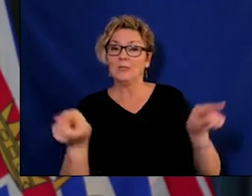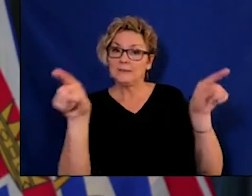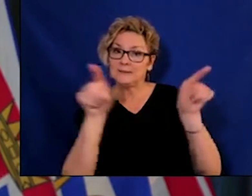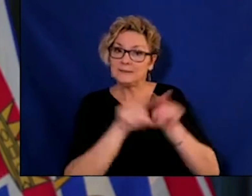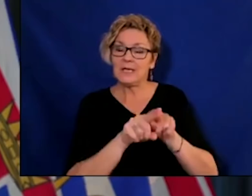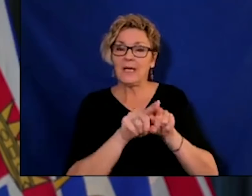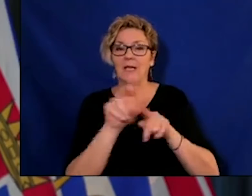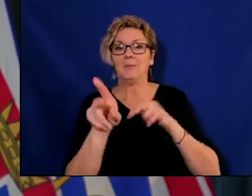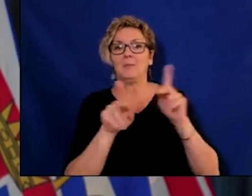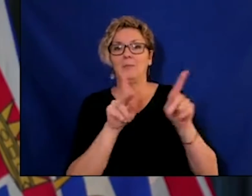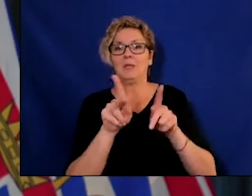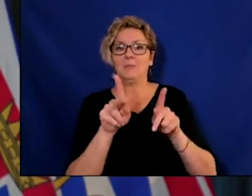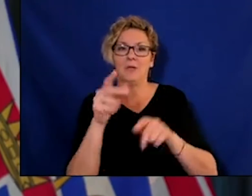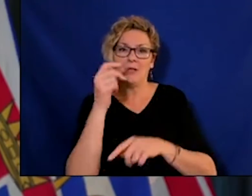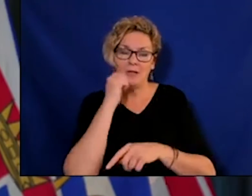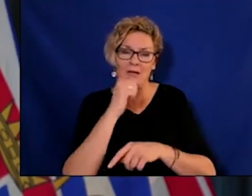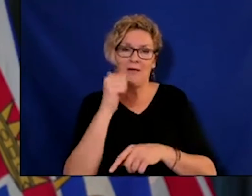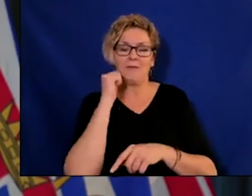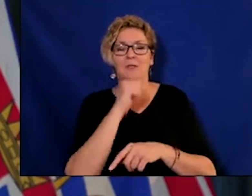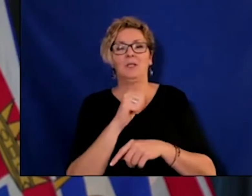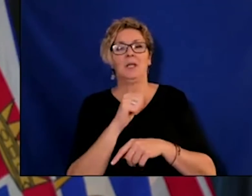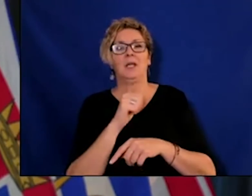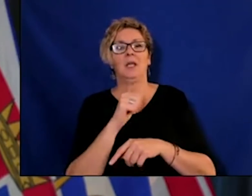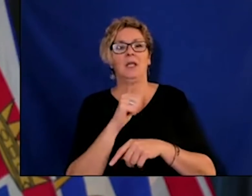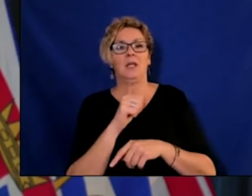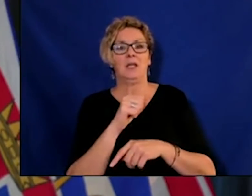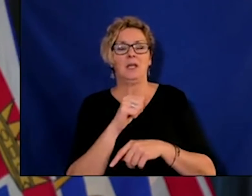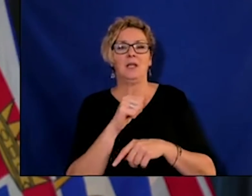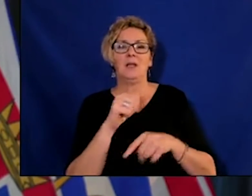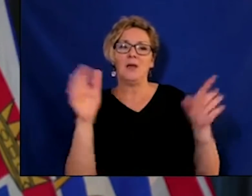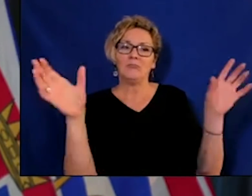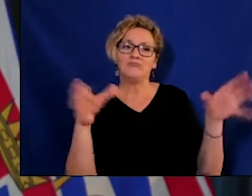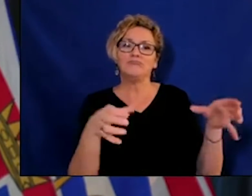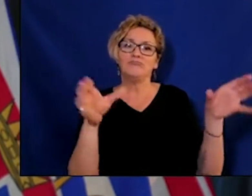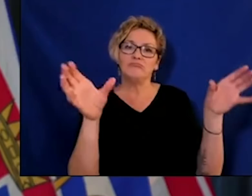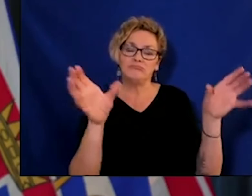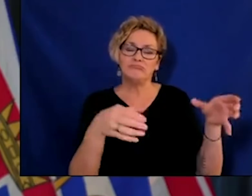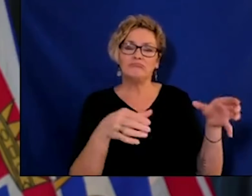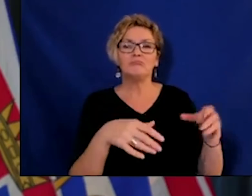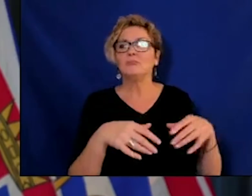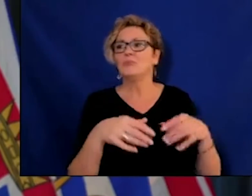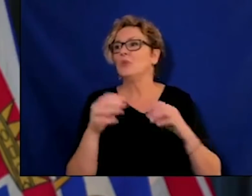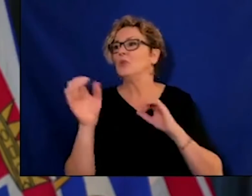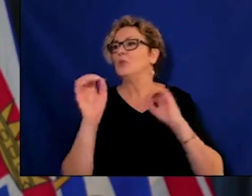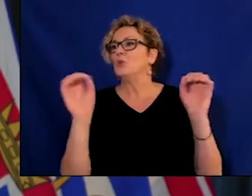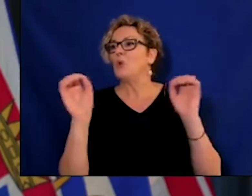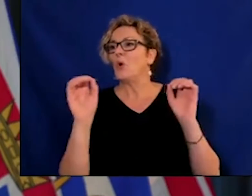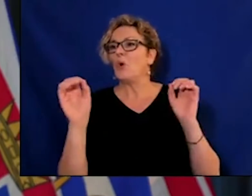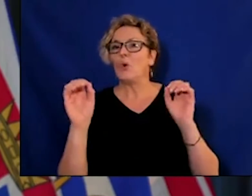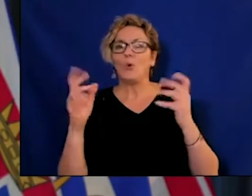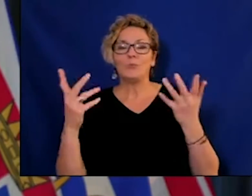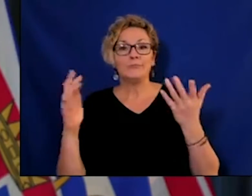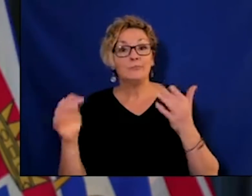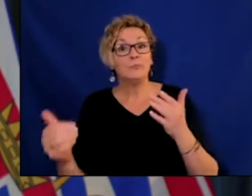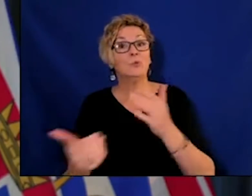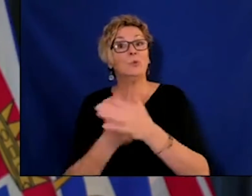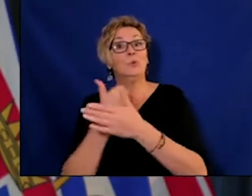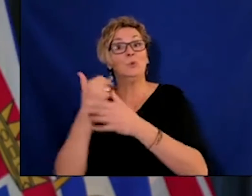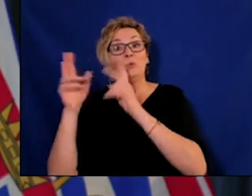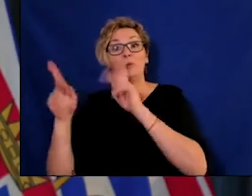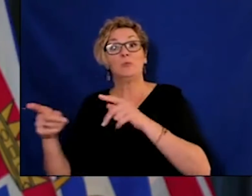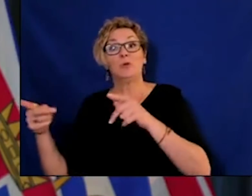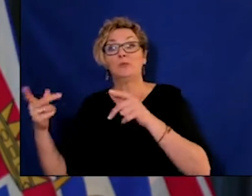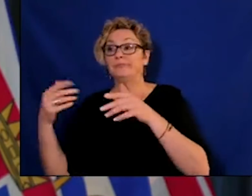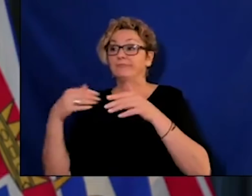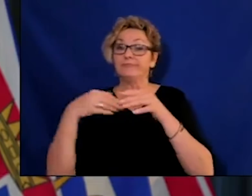certain criteria. So you're with the same people every day. You don't have people walking in and out. So masks are